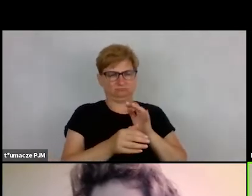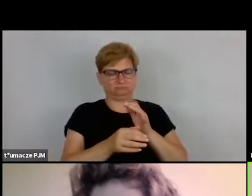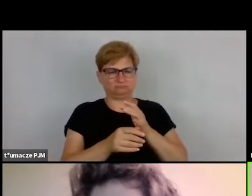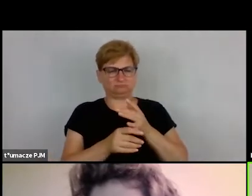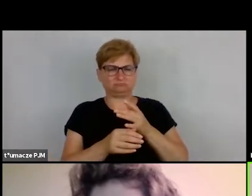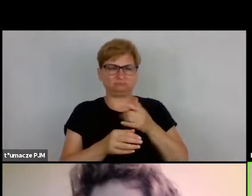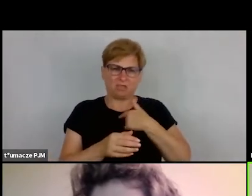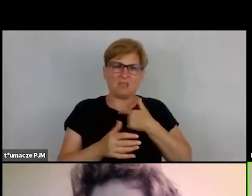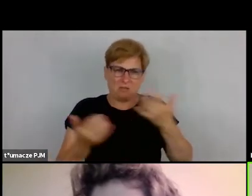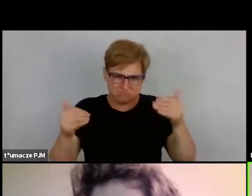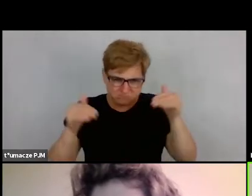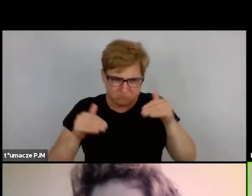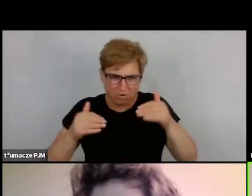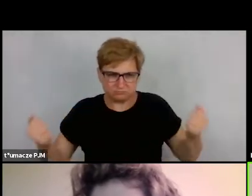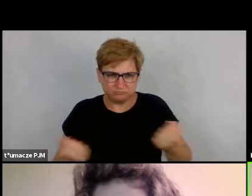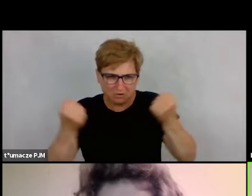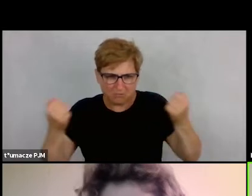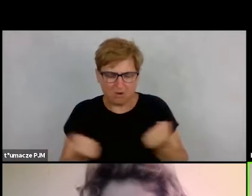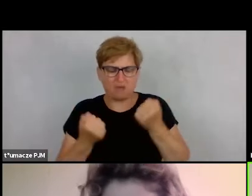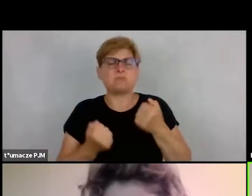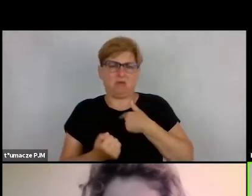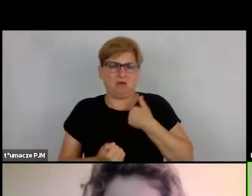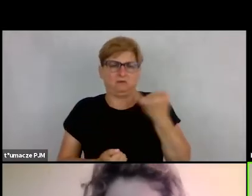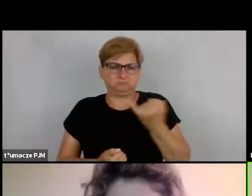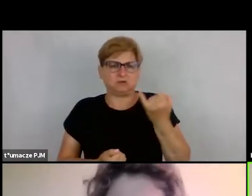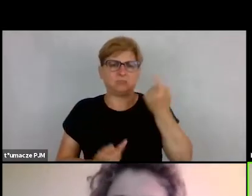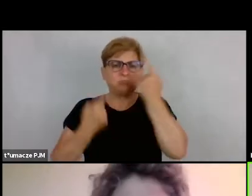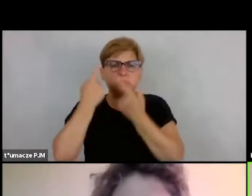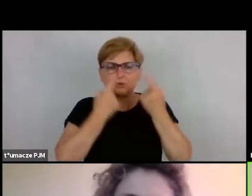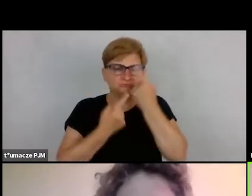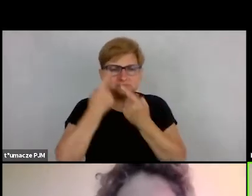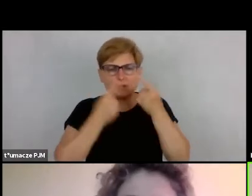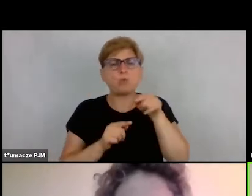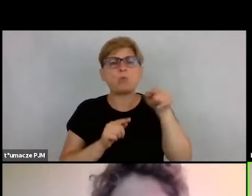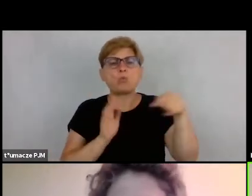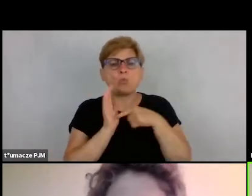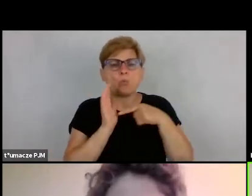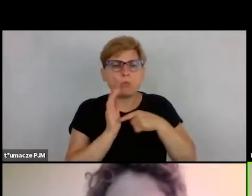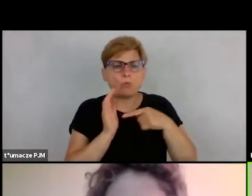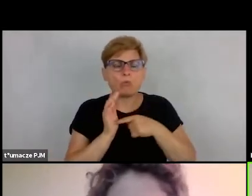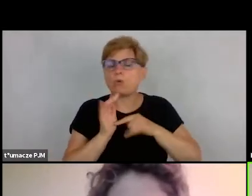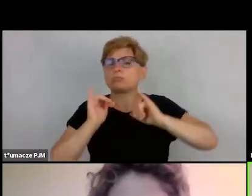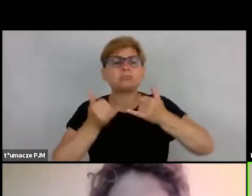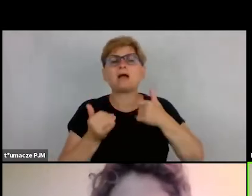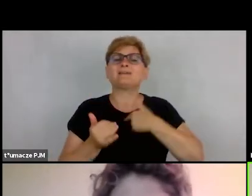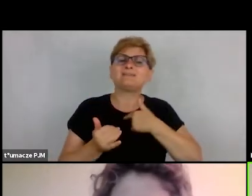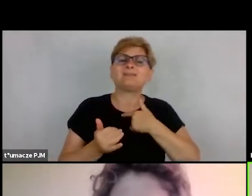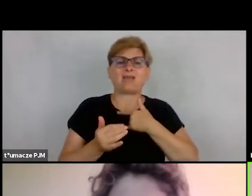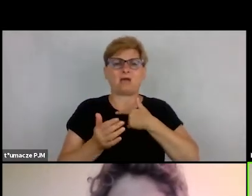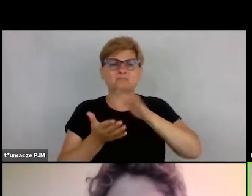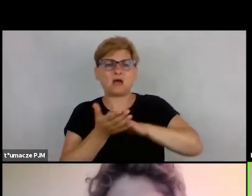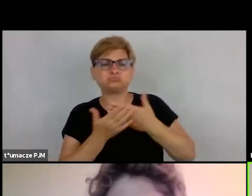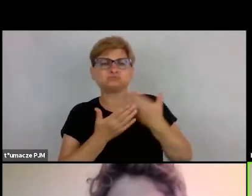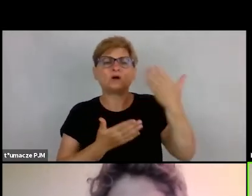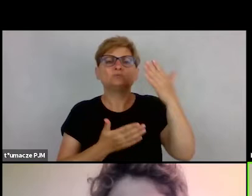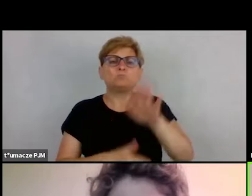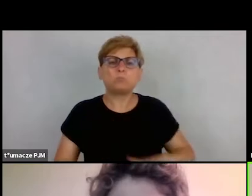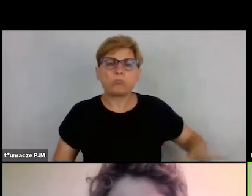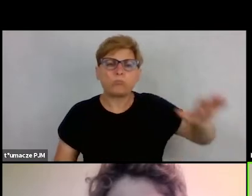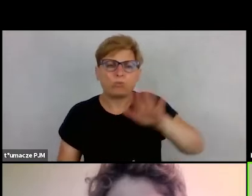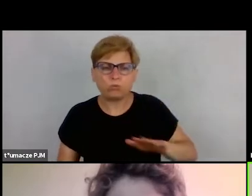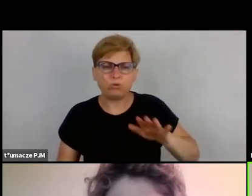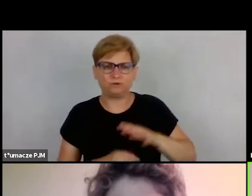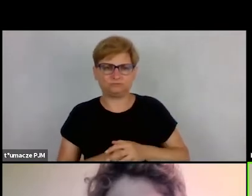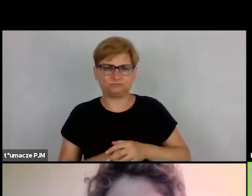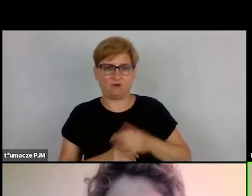what community can I best work with to advance social justice? What community can I best work with? I had been working